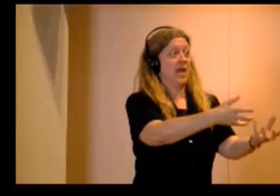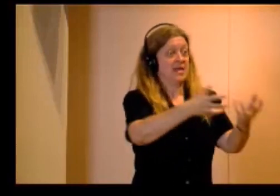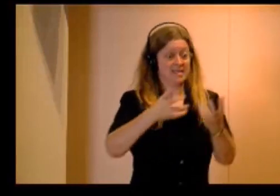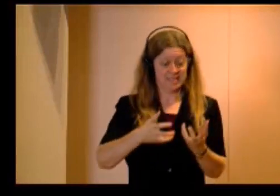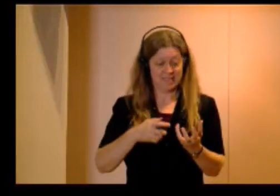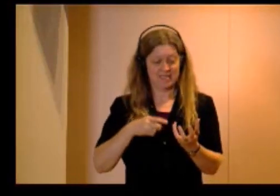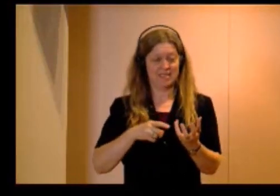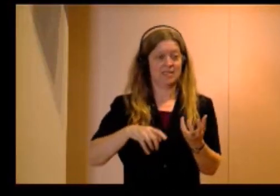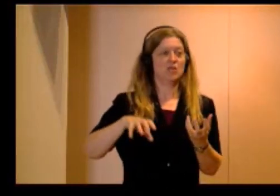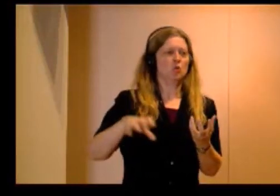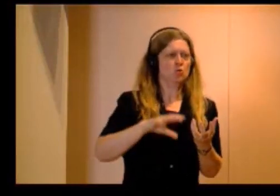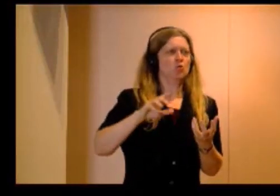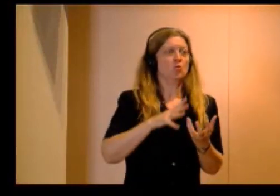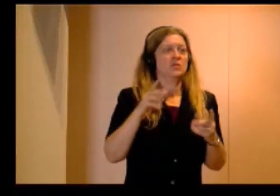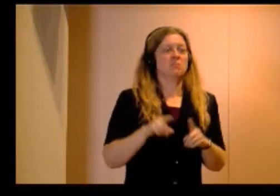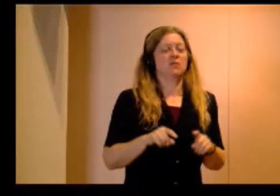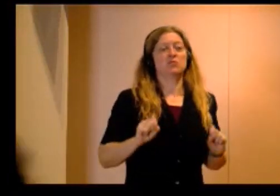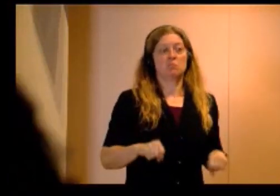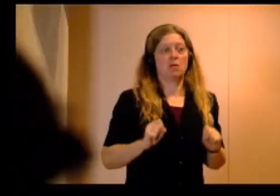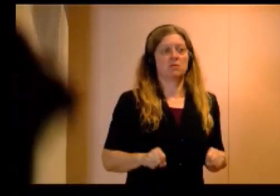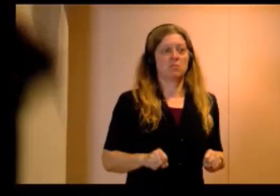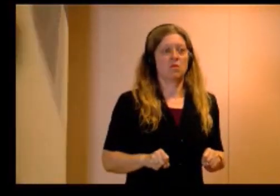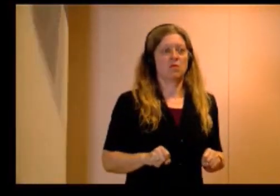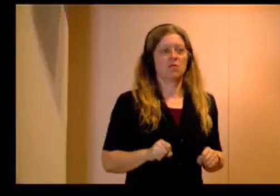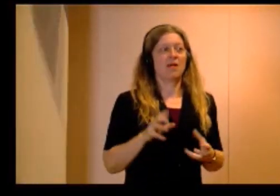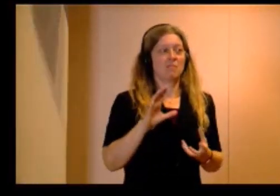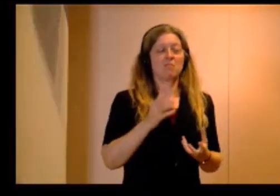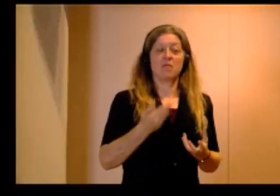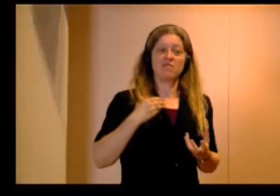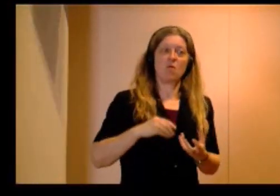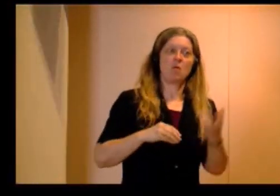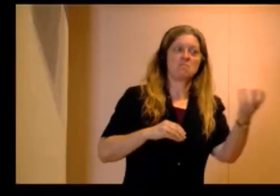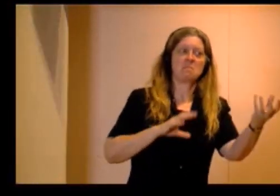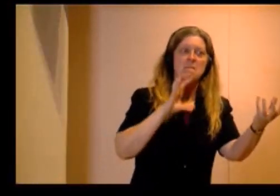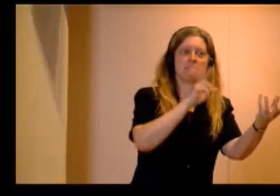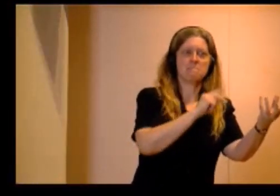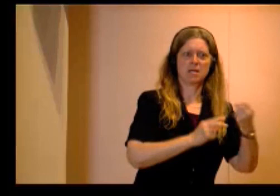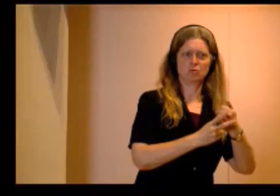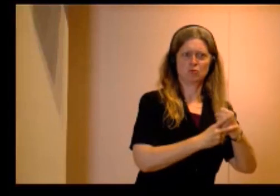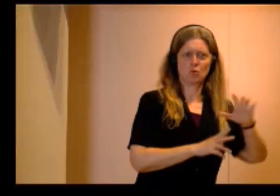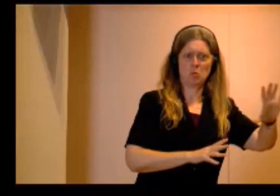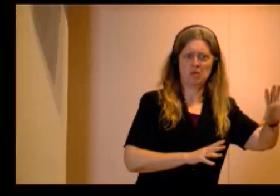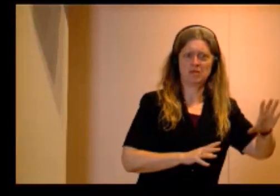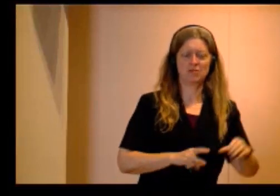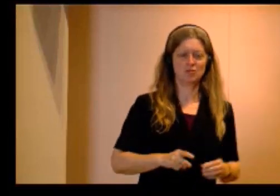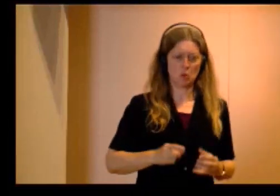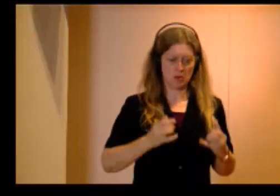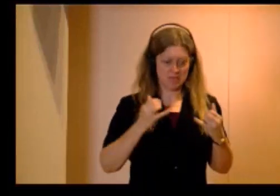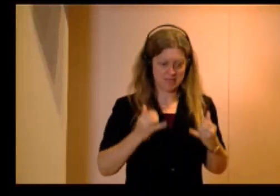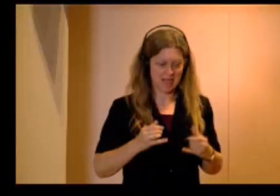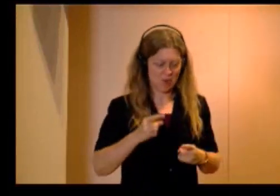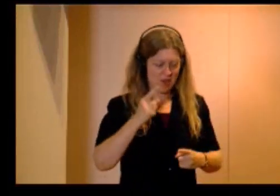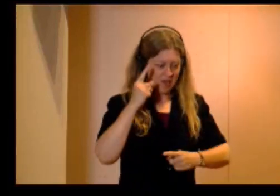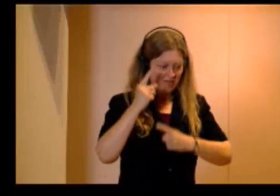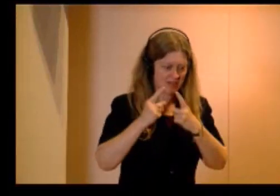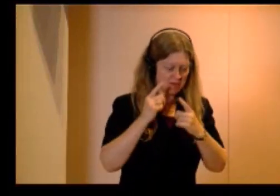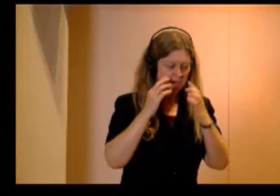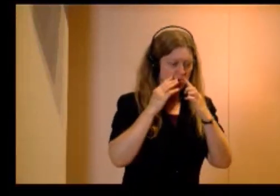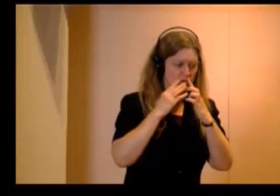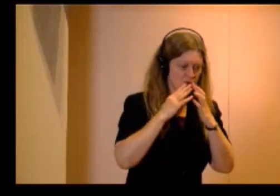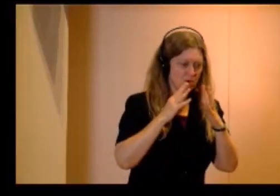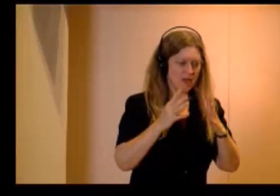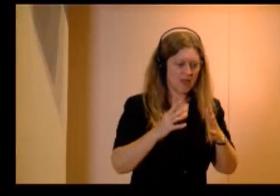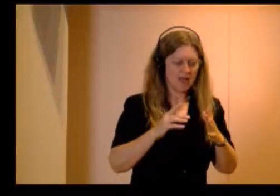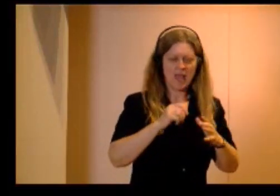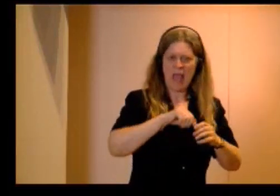do as much with it as you can possibly do, right? So any machine that you can now think of, right, if you set up for yourself a nice workflow,